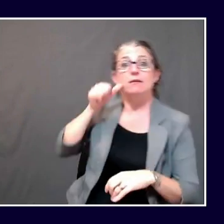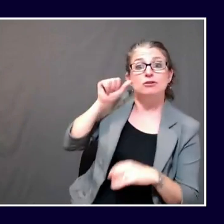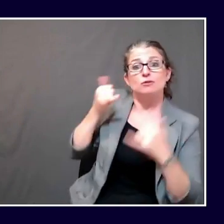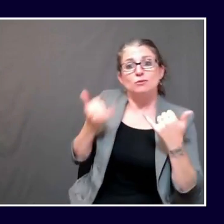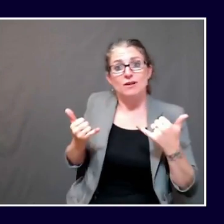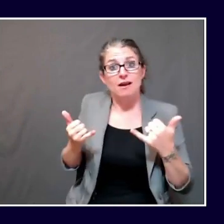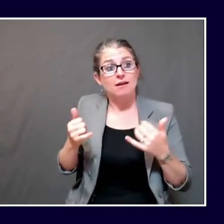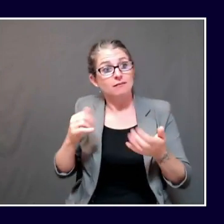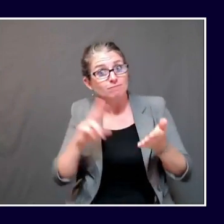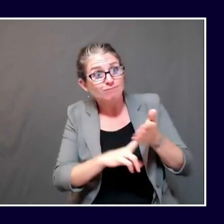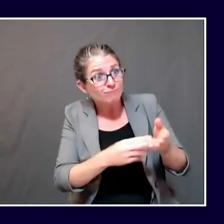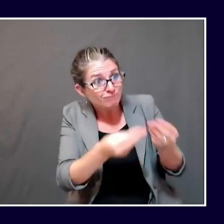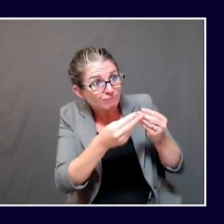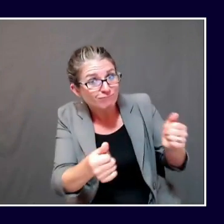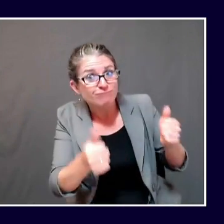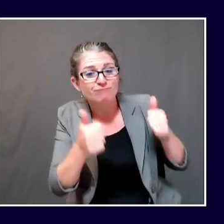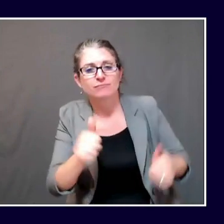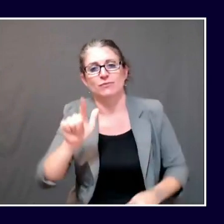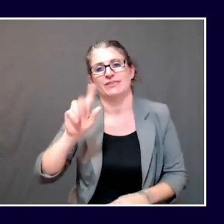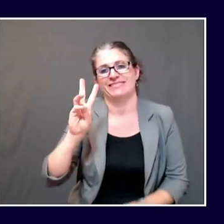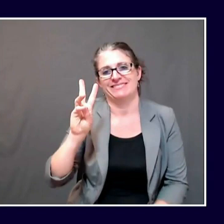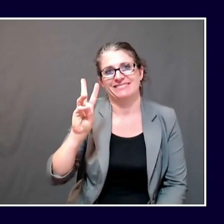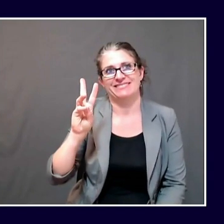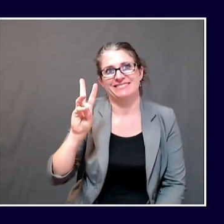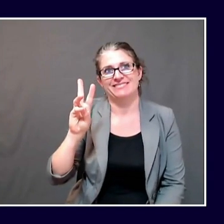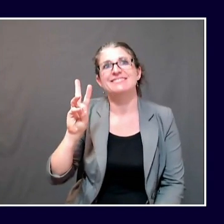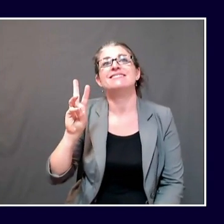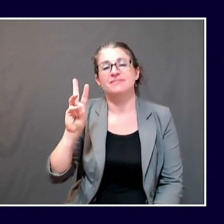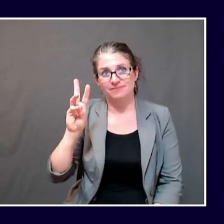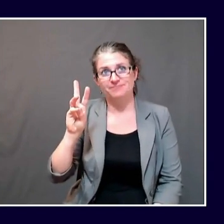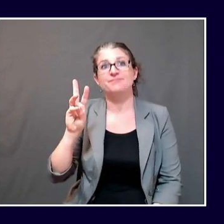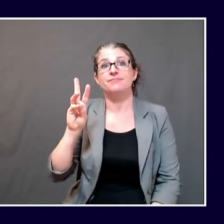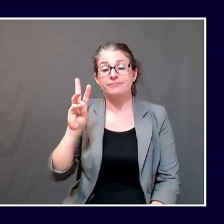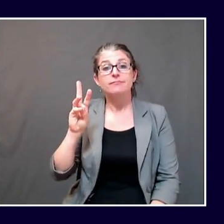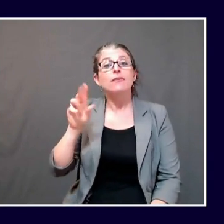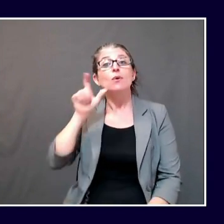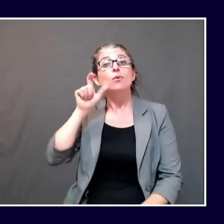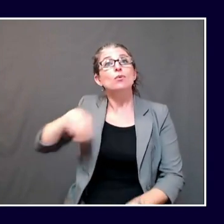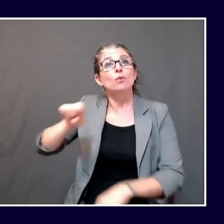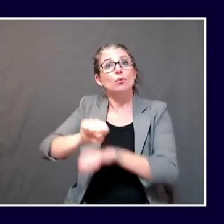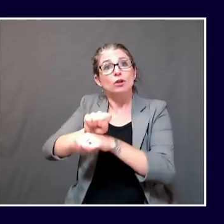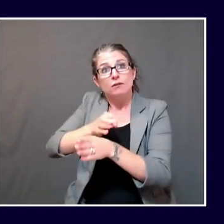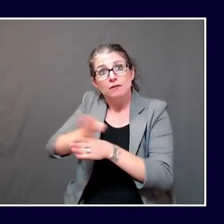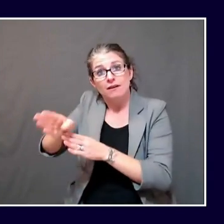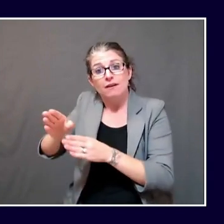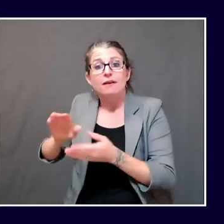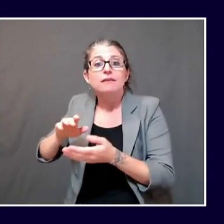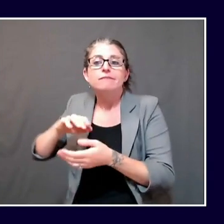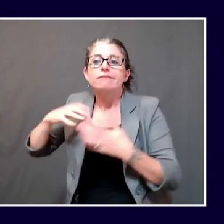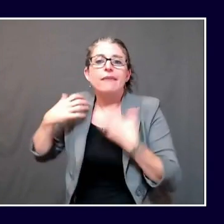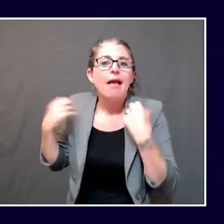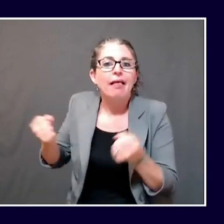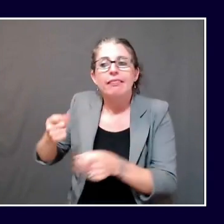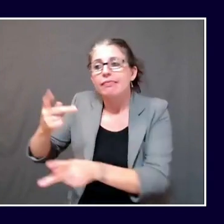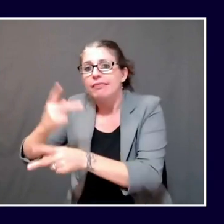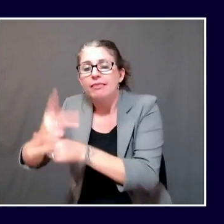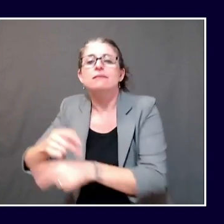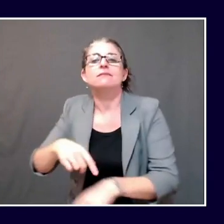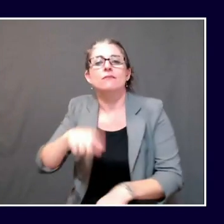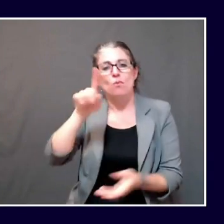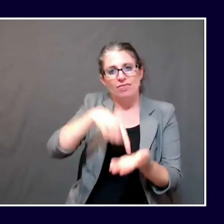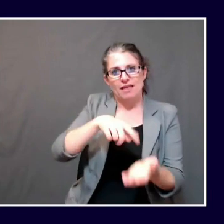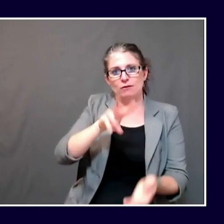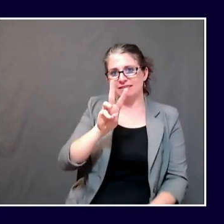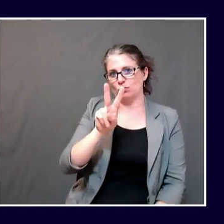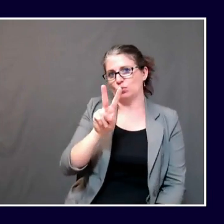seen in the past 2 days, and indeed over the past 2 weeks. Many of you will have noticed that just in the